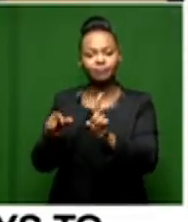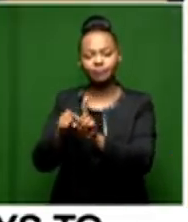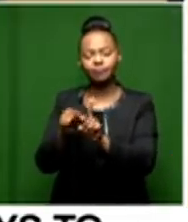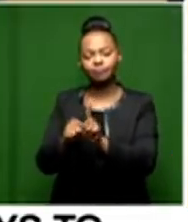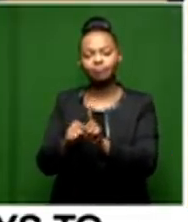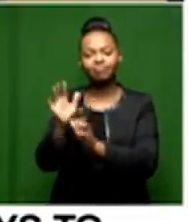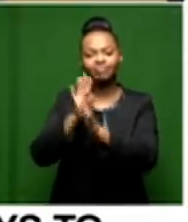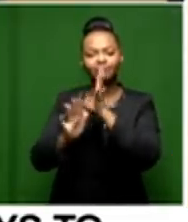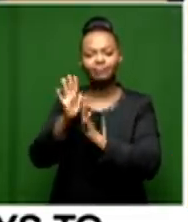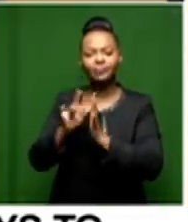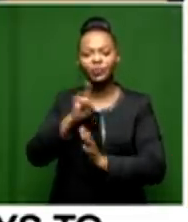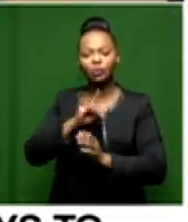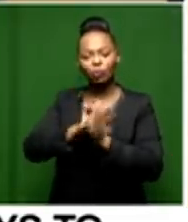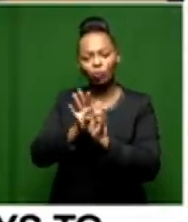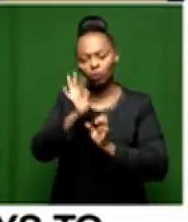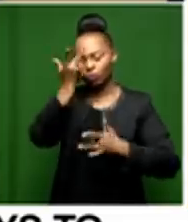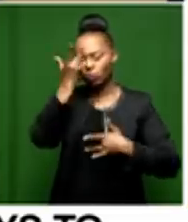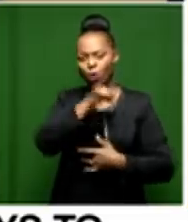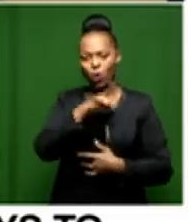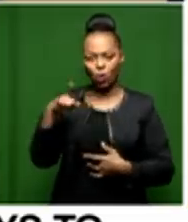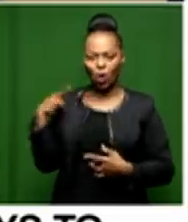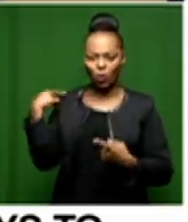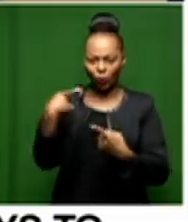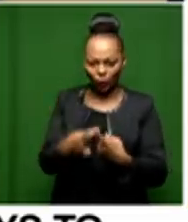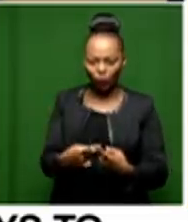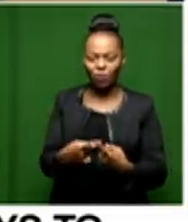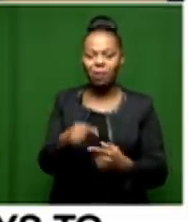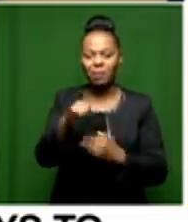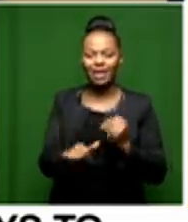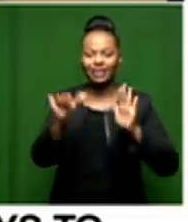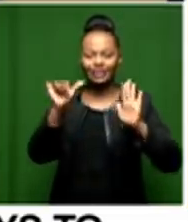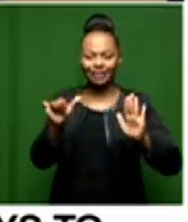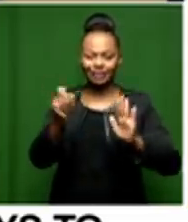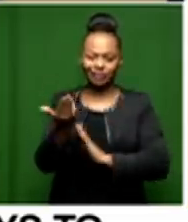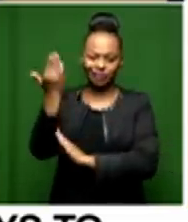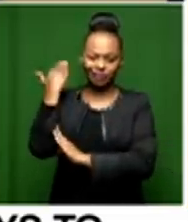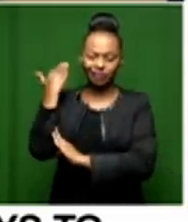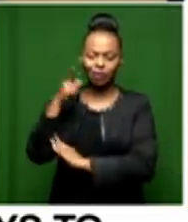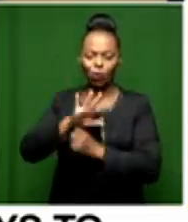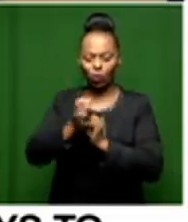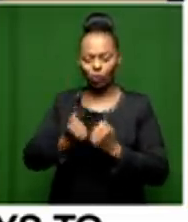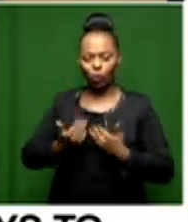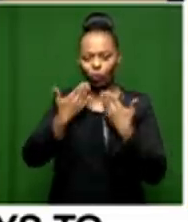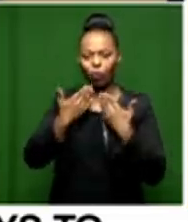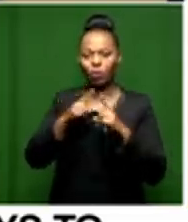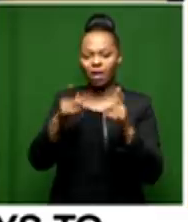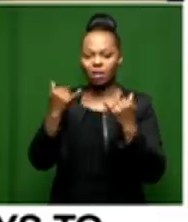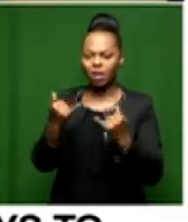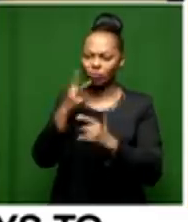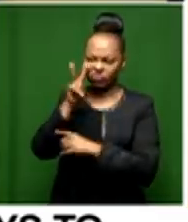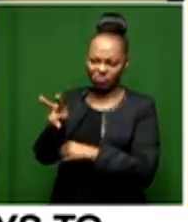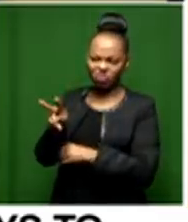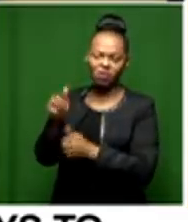his COVID-19 journey from long haul. It was 6 months ago that he got it. We chatted to him earlier. He's looking